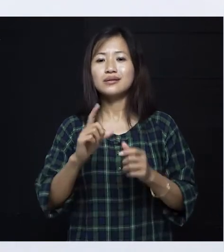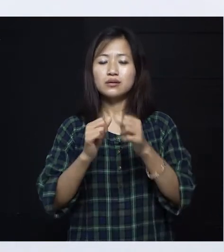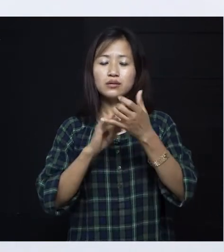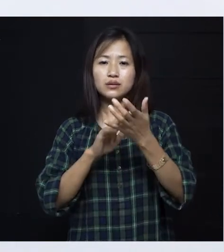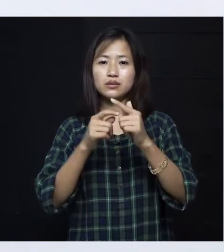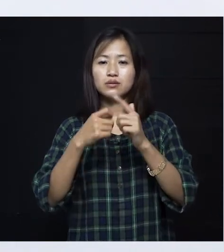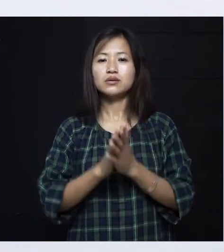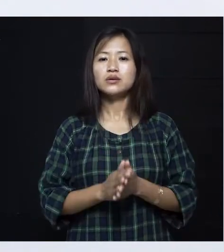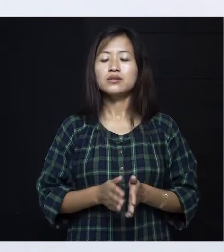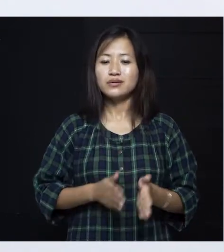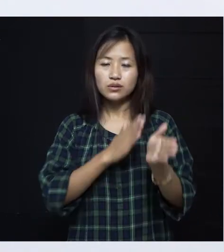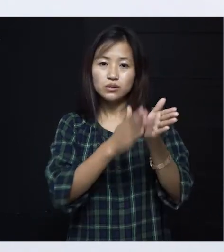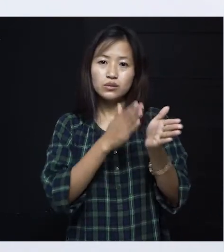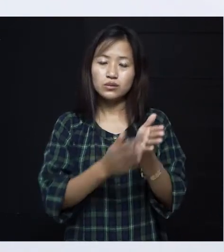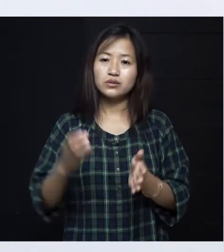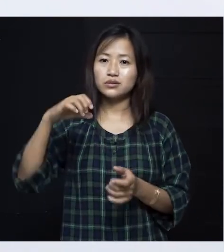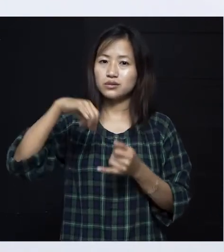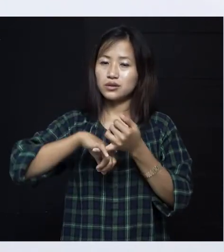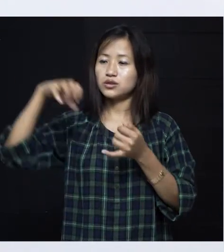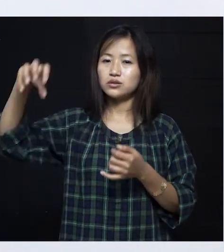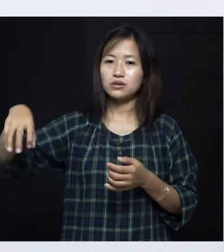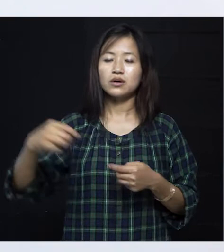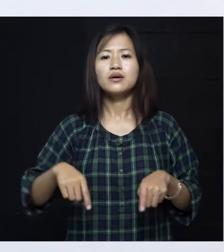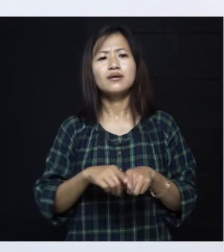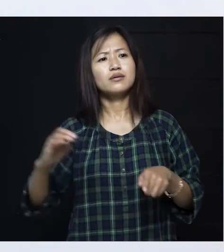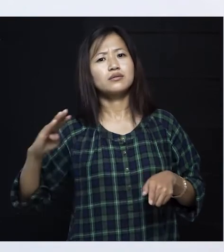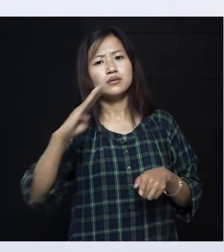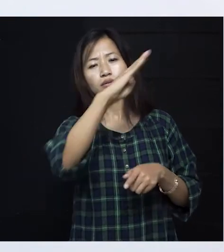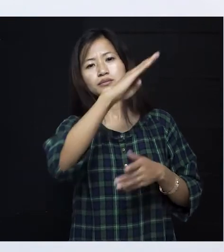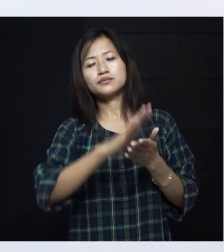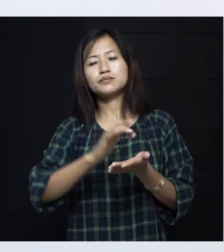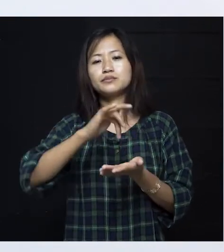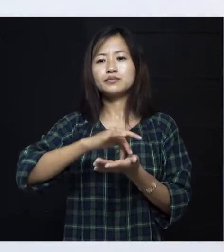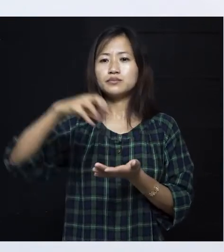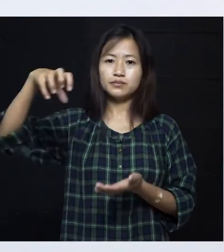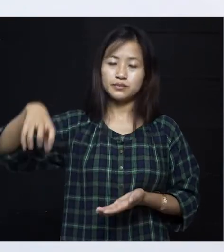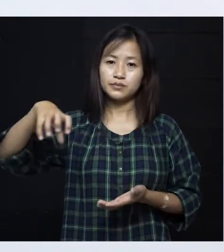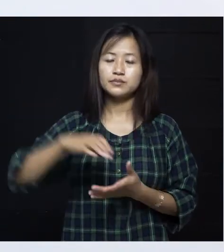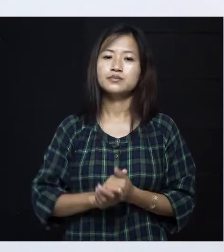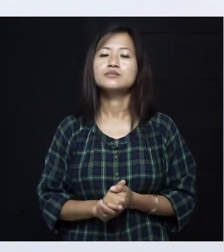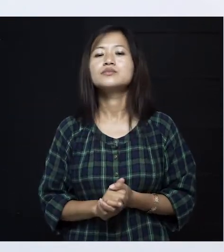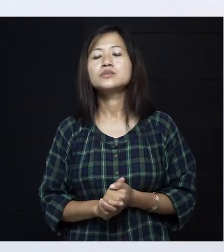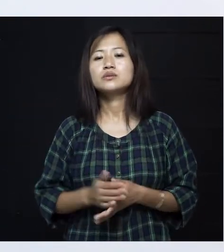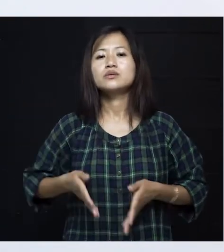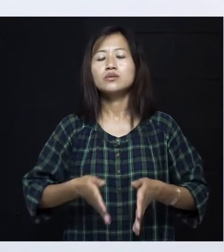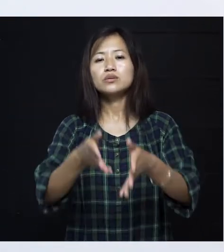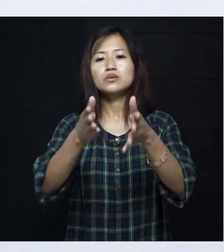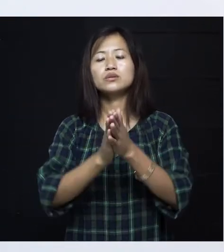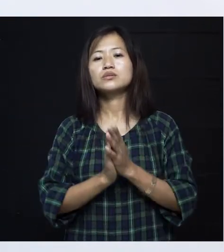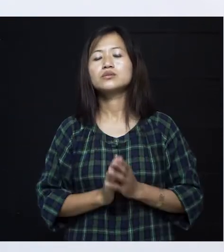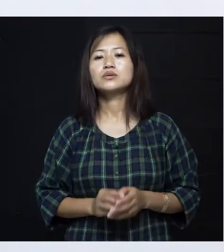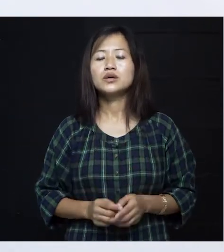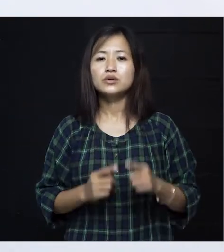between the railway station or the airport. Okay, all these are linked because of the road